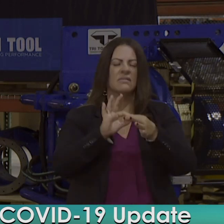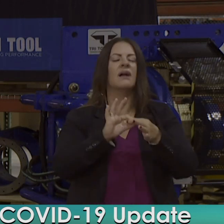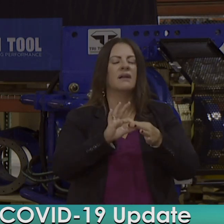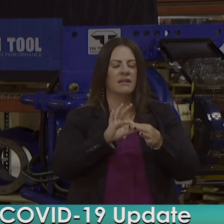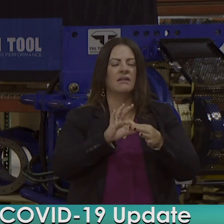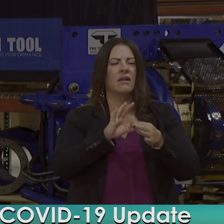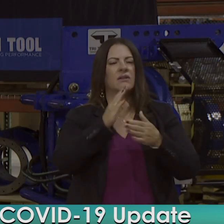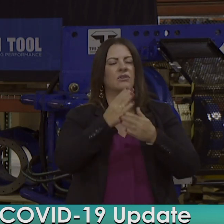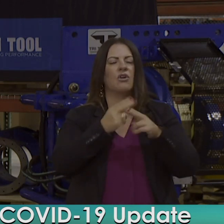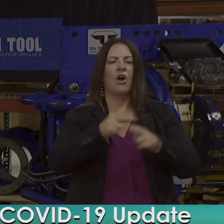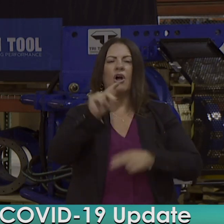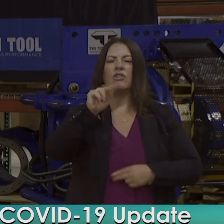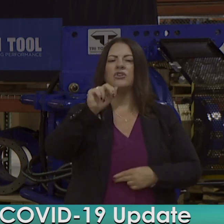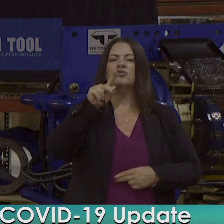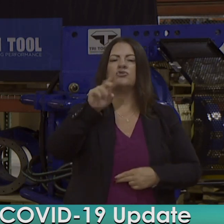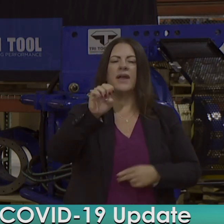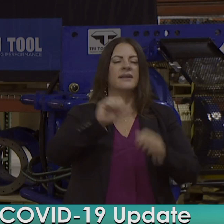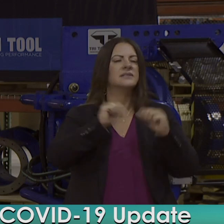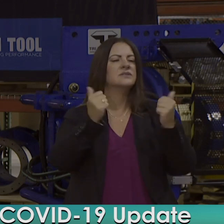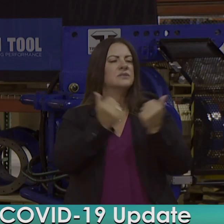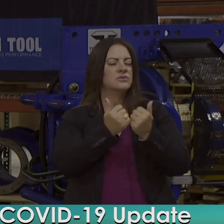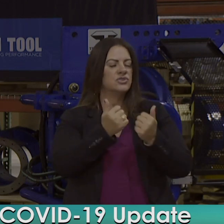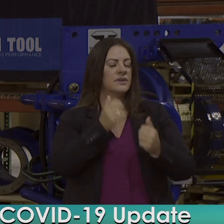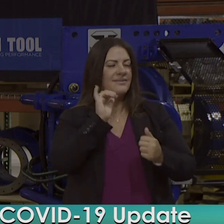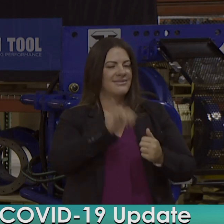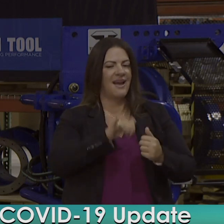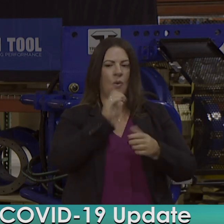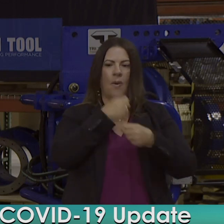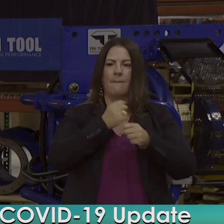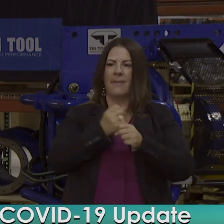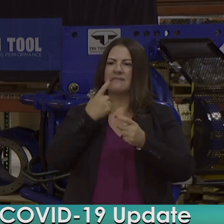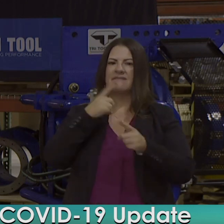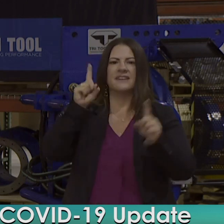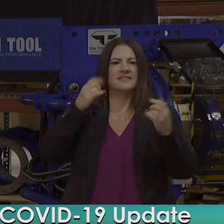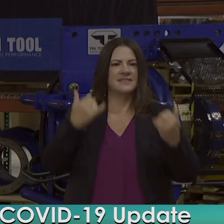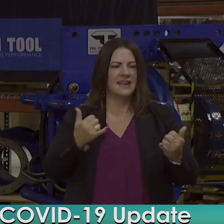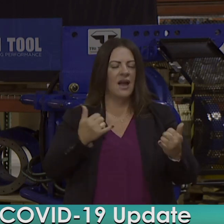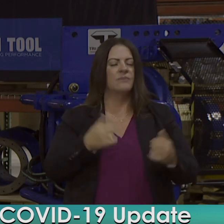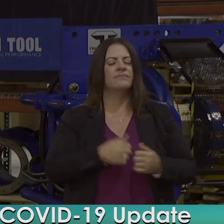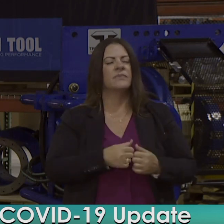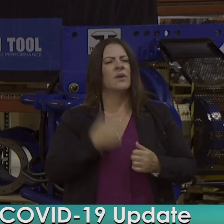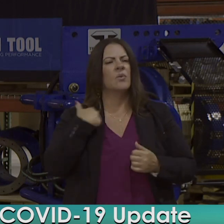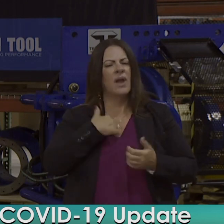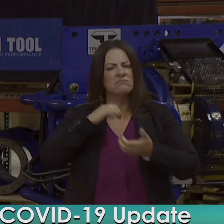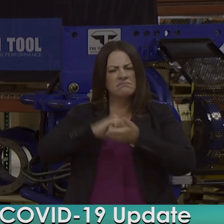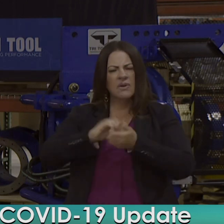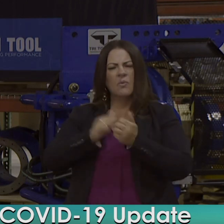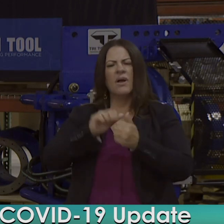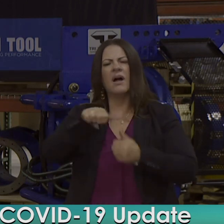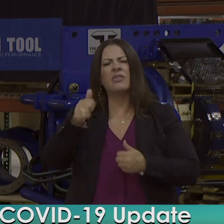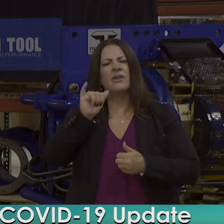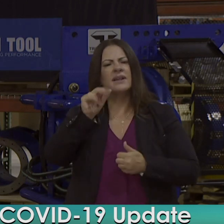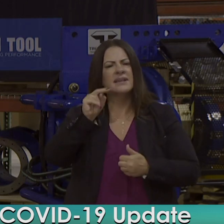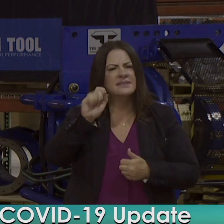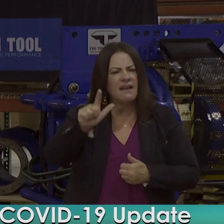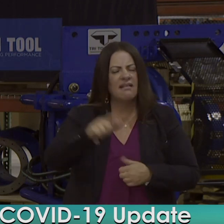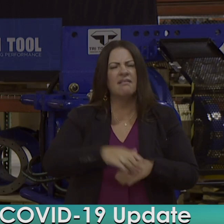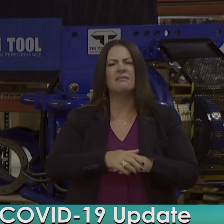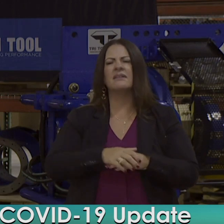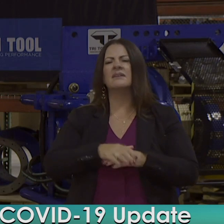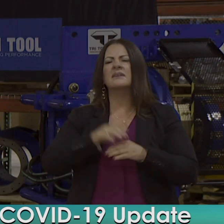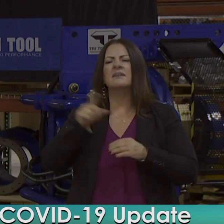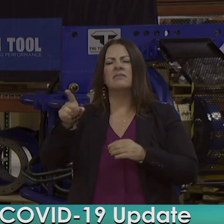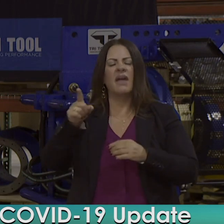this project successful and effective. But behind the scenes, we've had partners like Autodesk and Intel that are dedicating